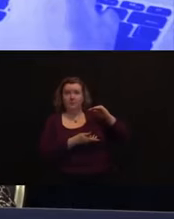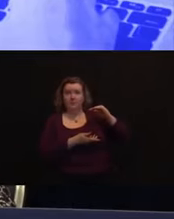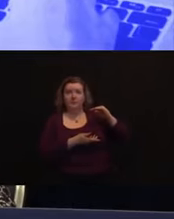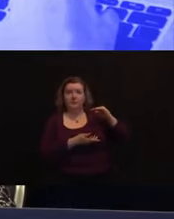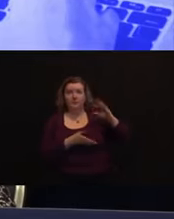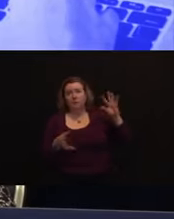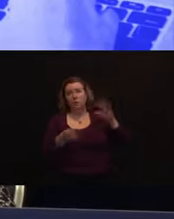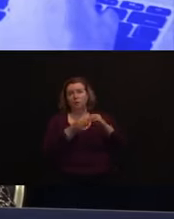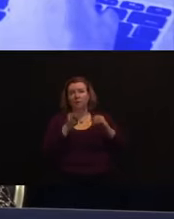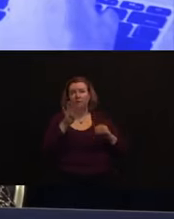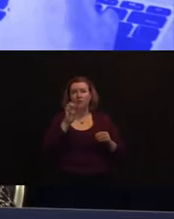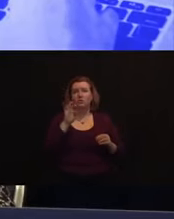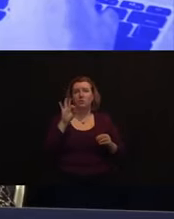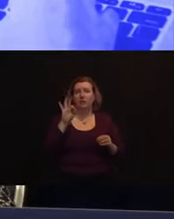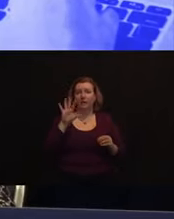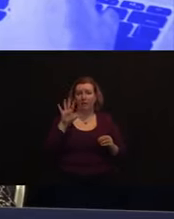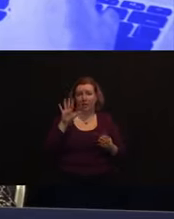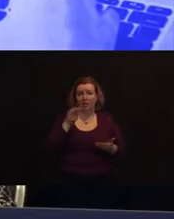totaled